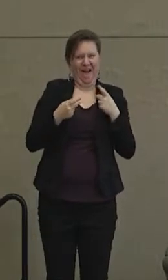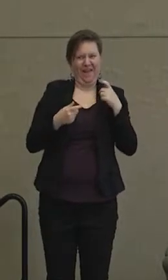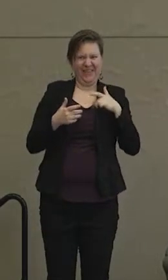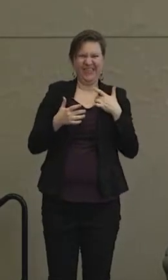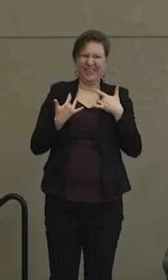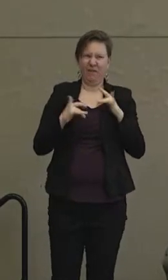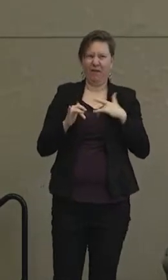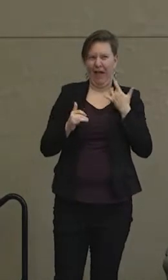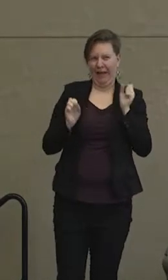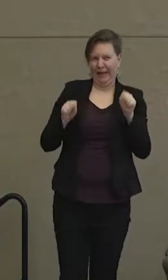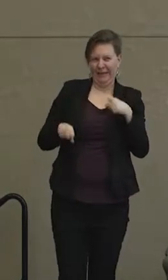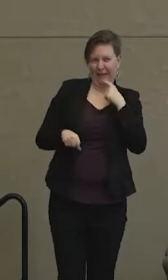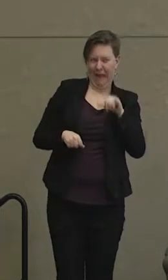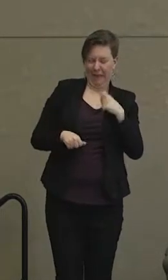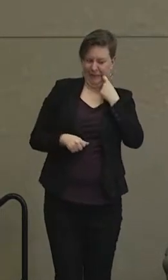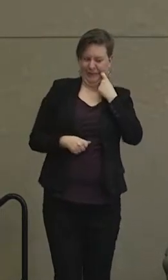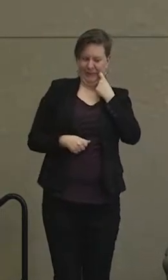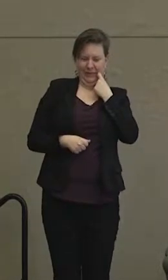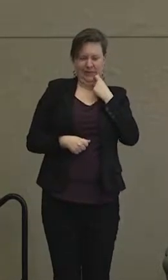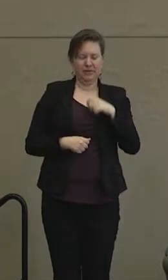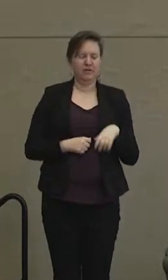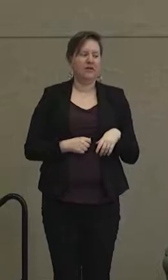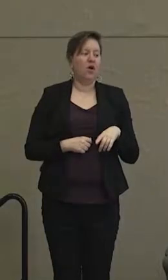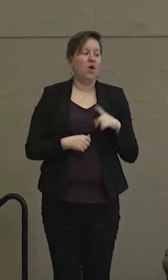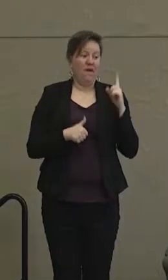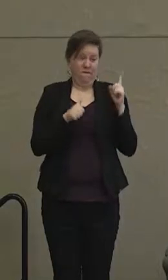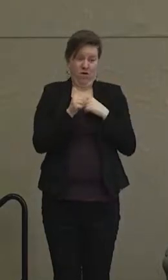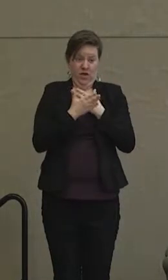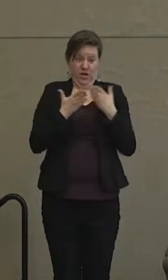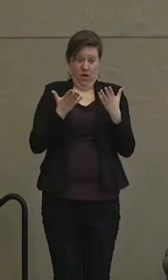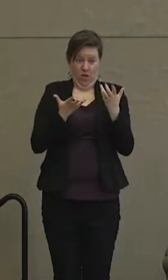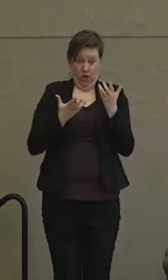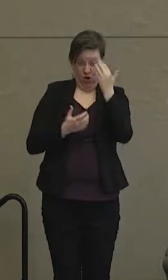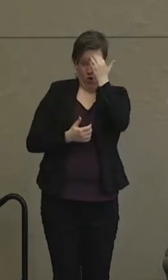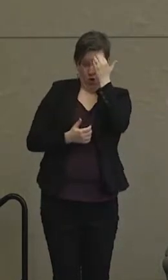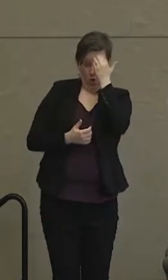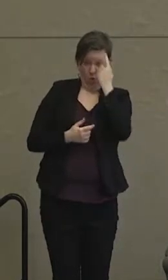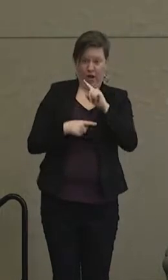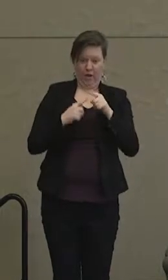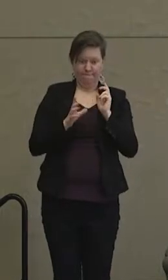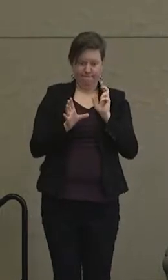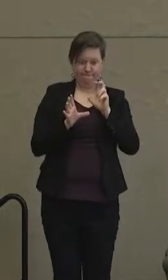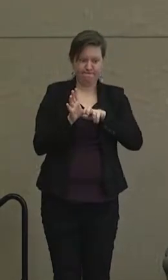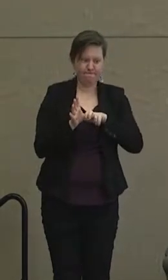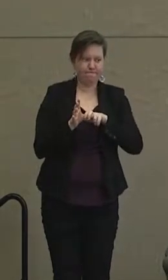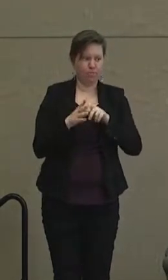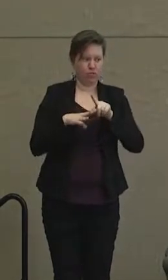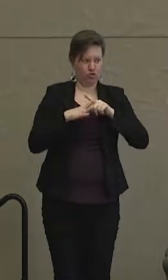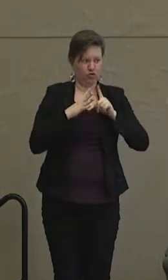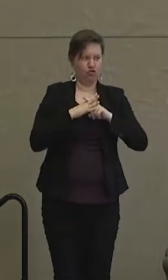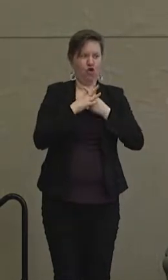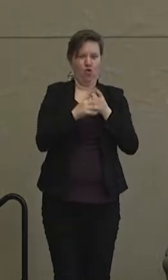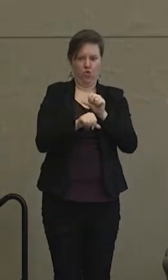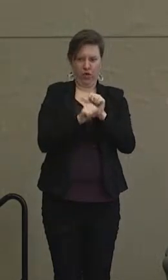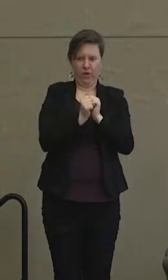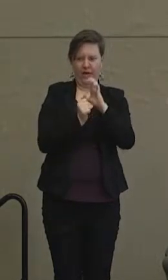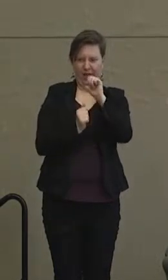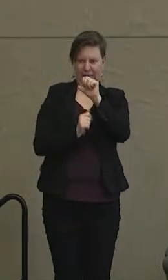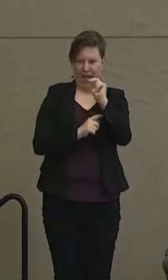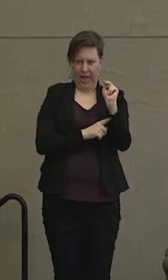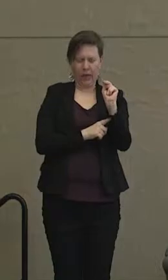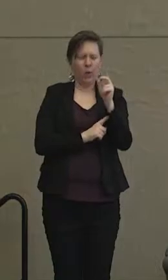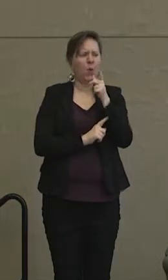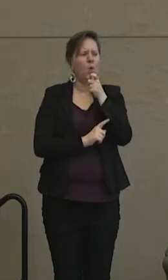that. So one of the first things that I wanted to know when I started working with CAN was